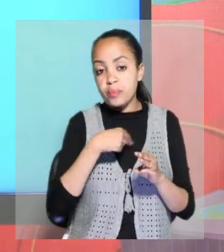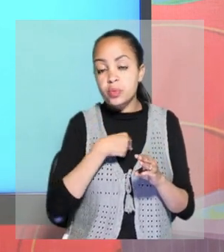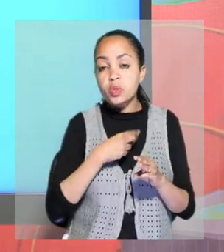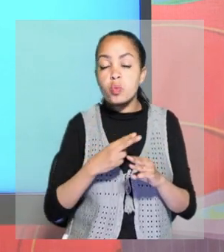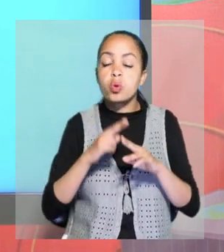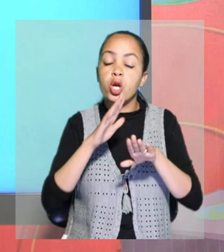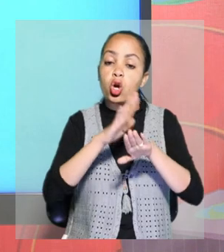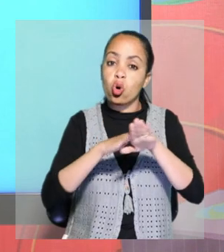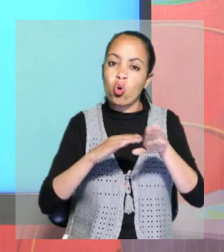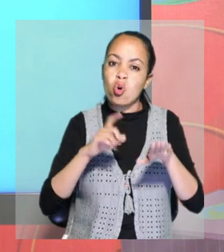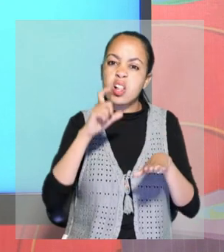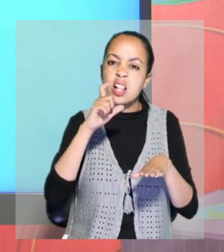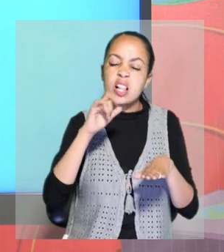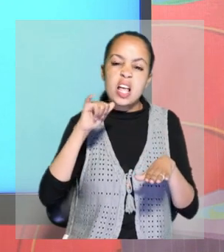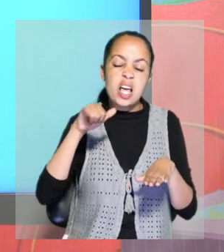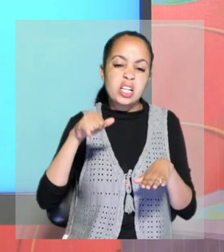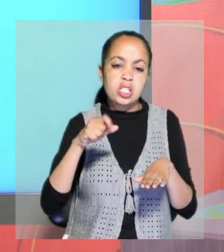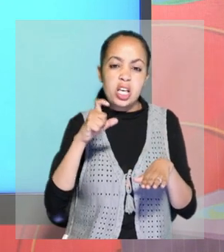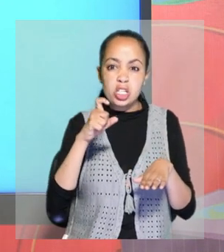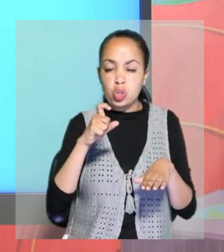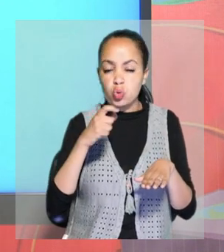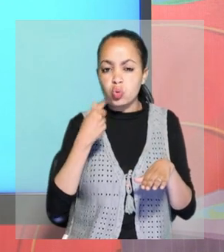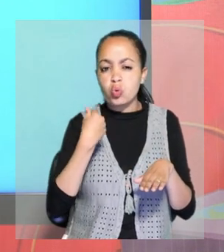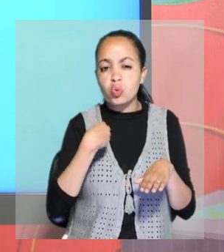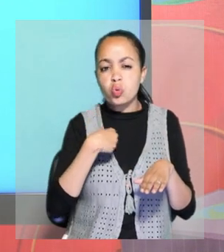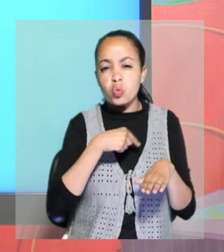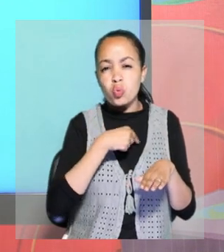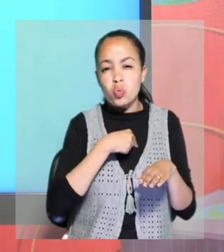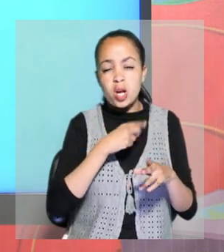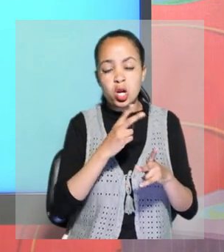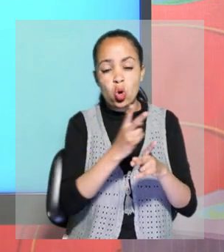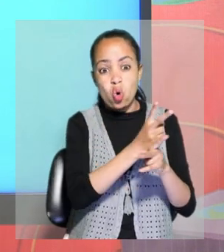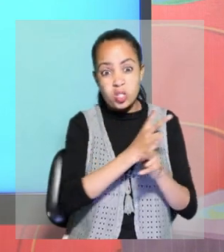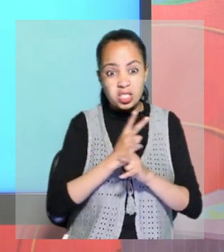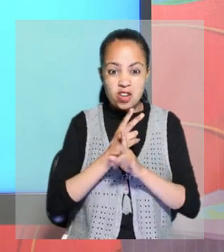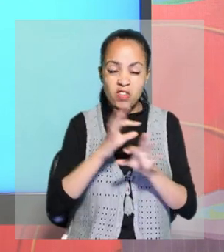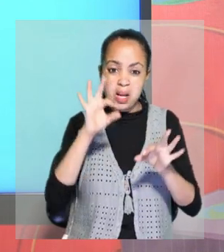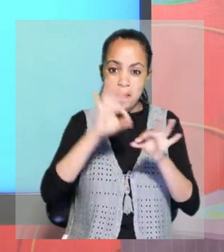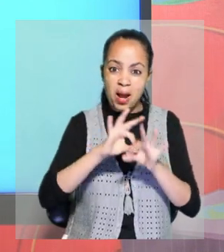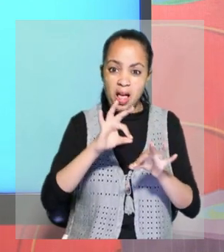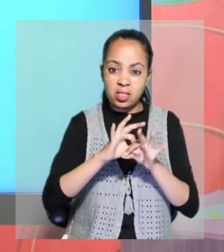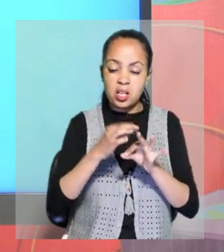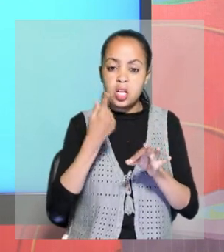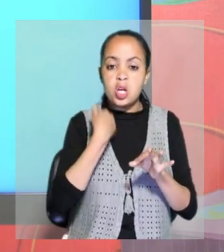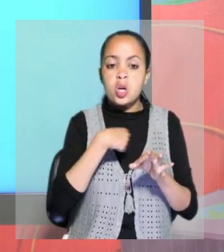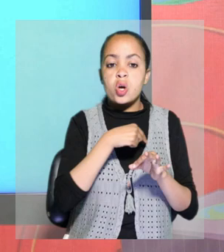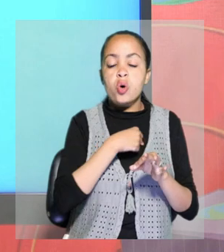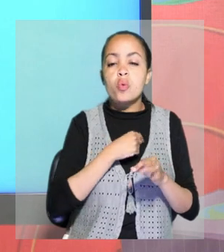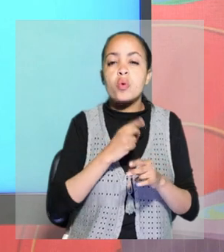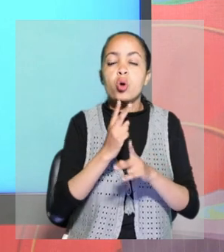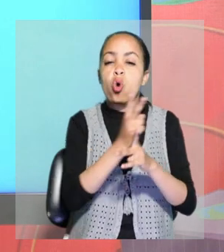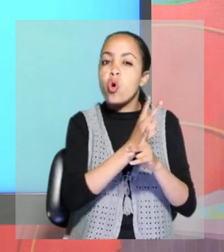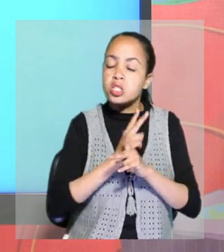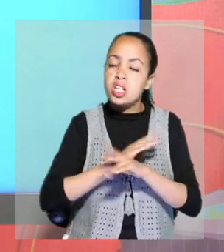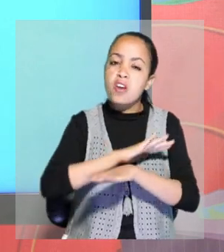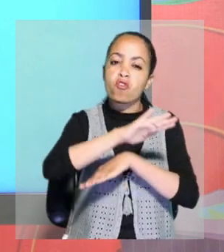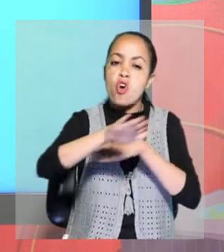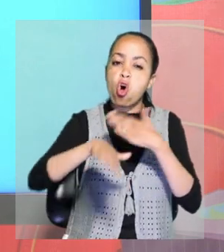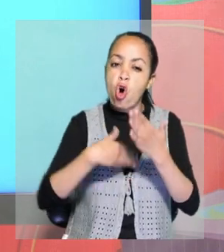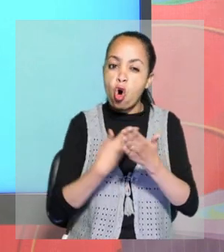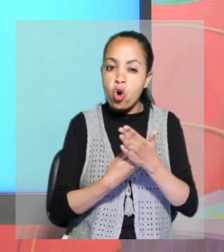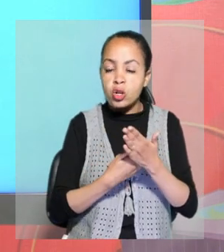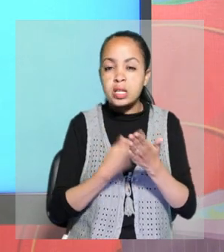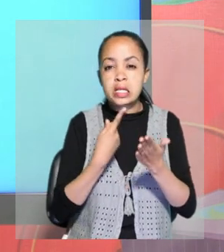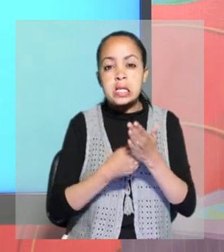conservation. Student, when we are conserving a plant, we can conserve all. This